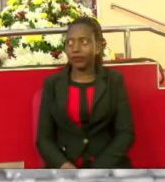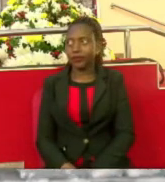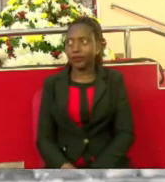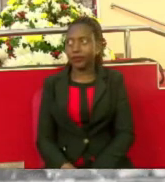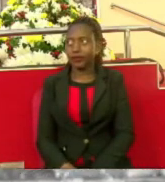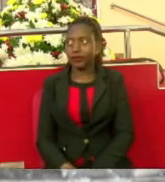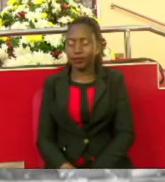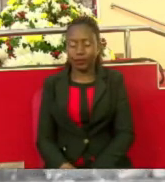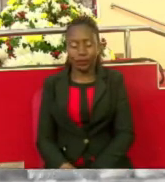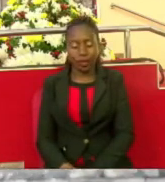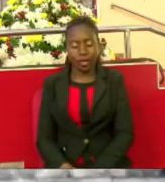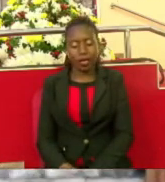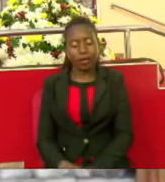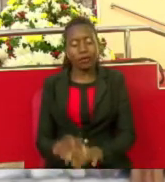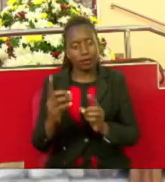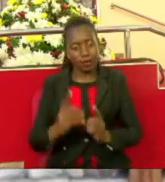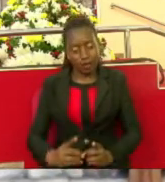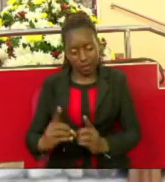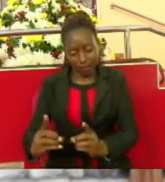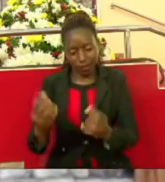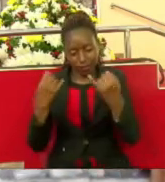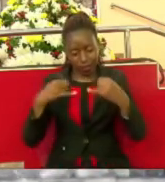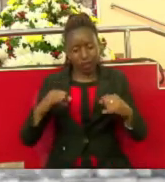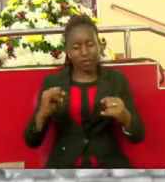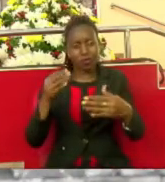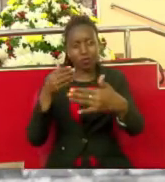The disciples tried to block the children.